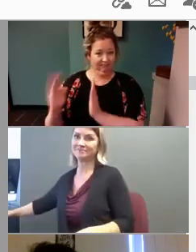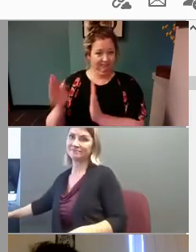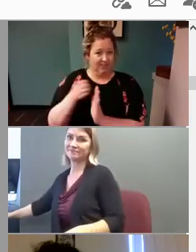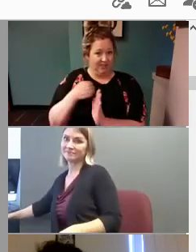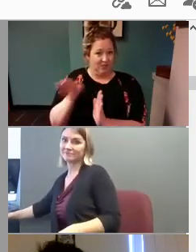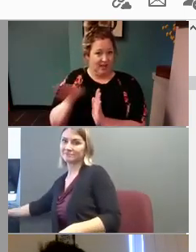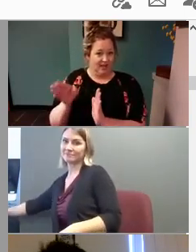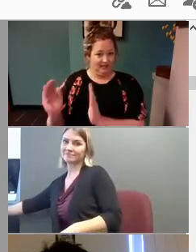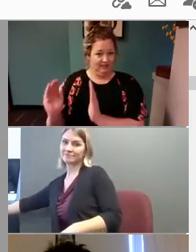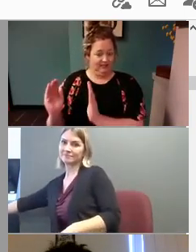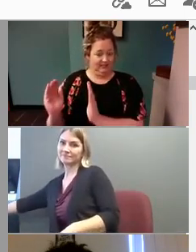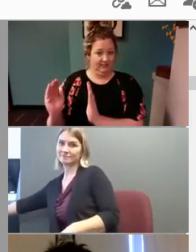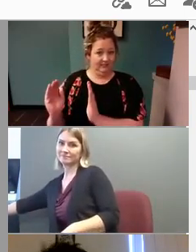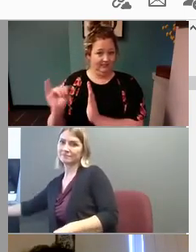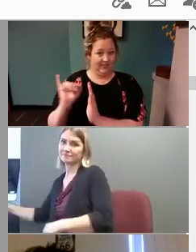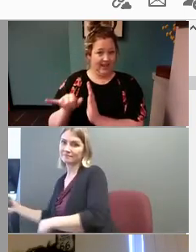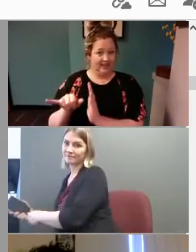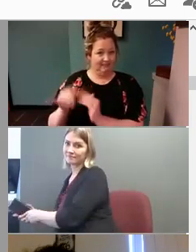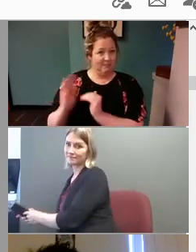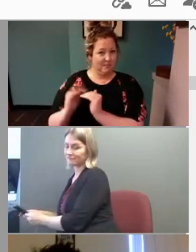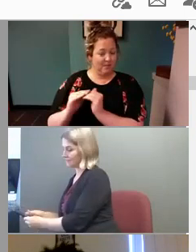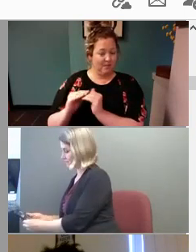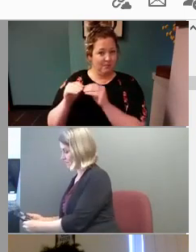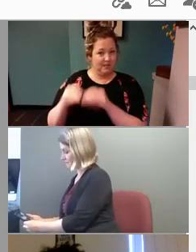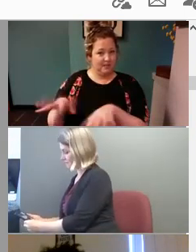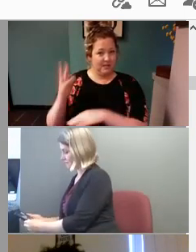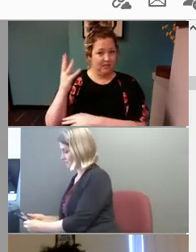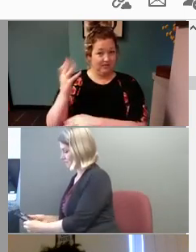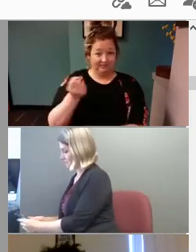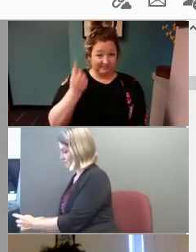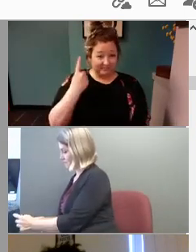has this particular minimum spanning tree. Does that make sense?